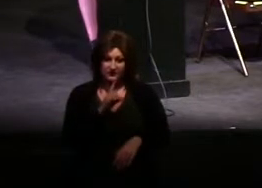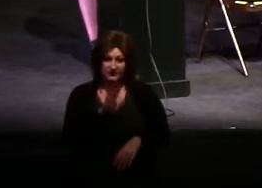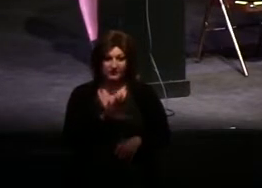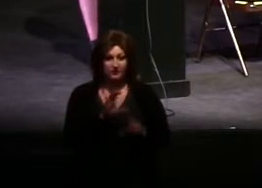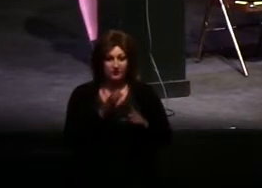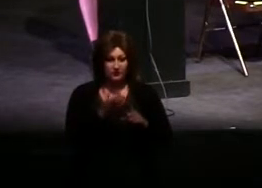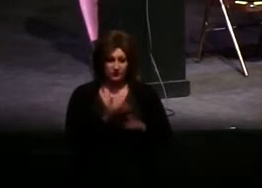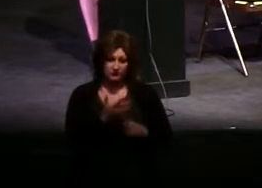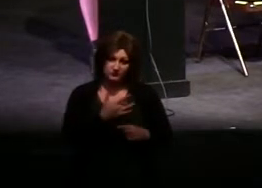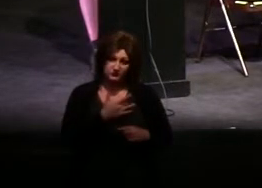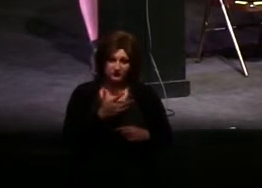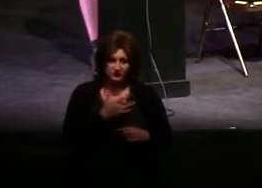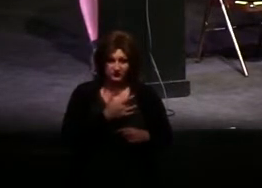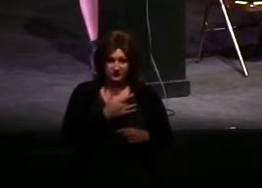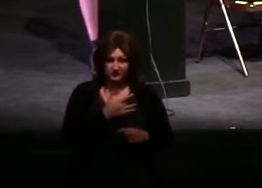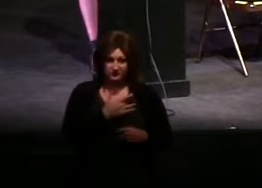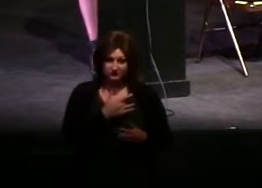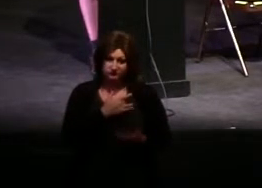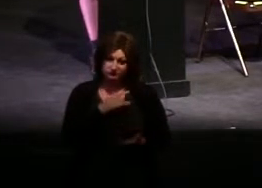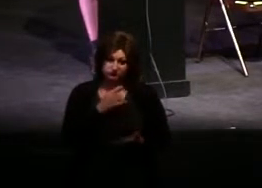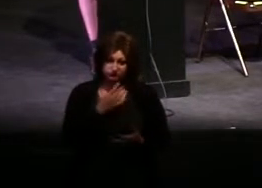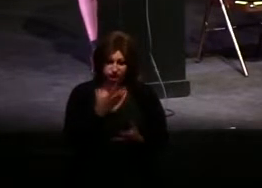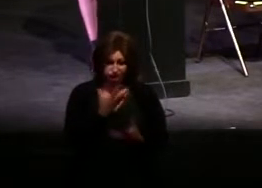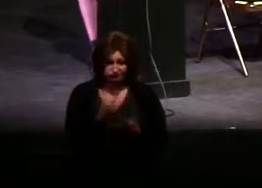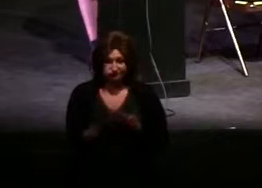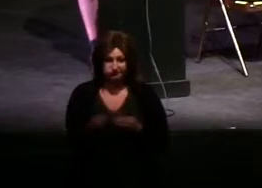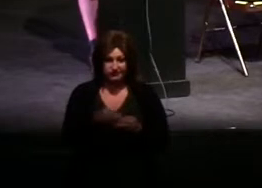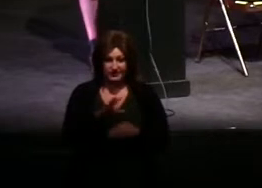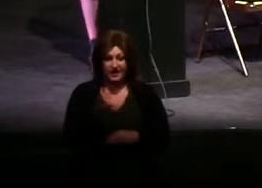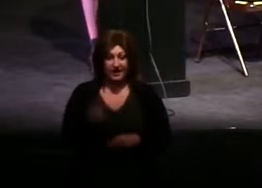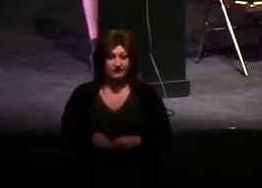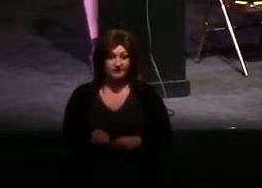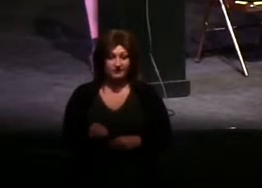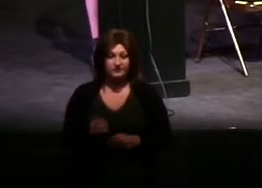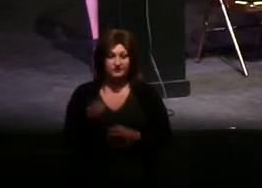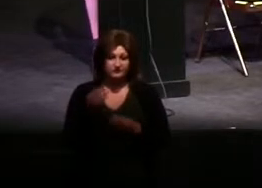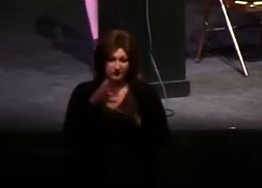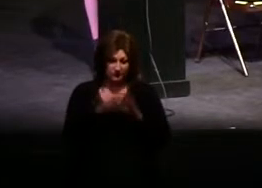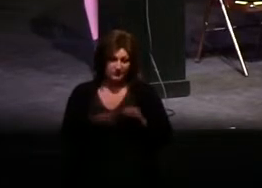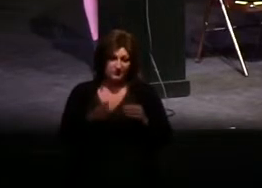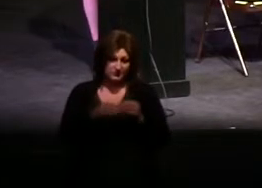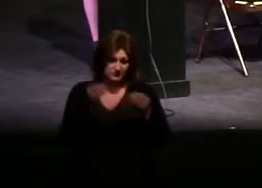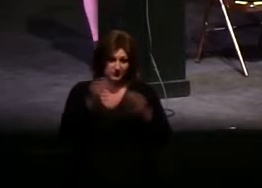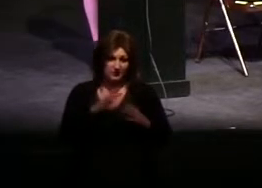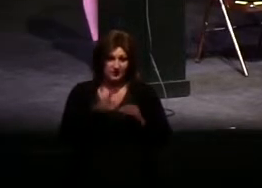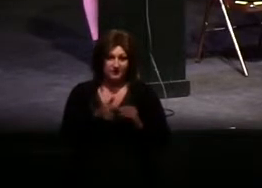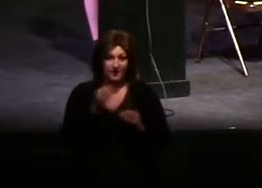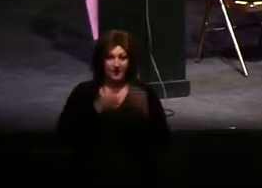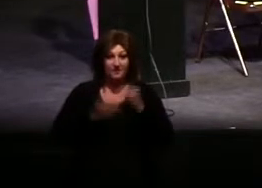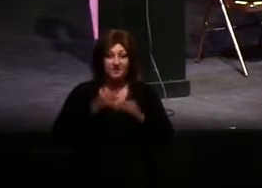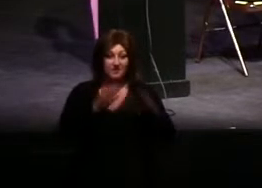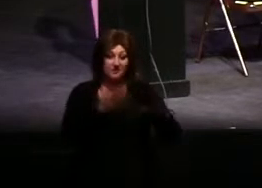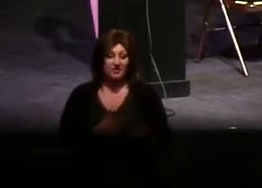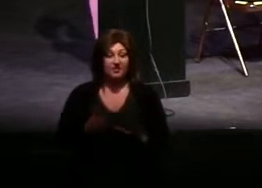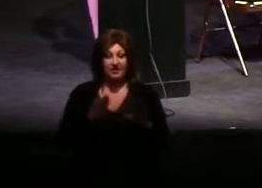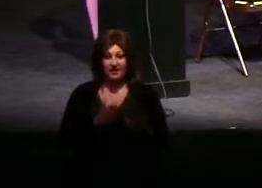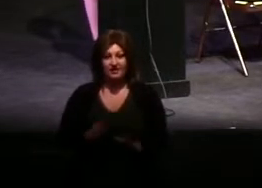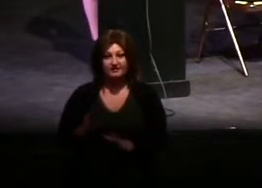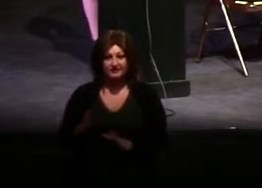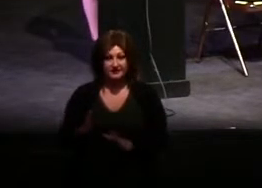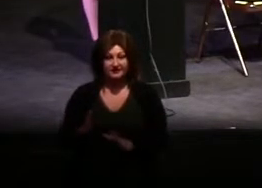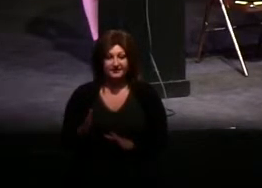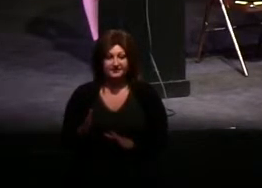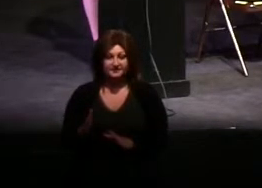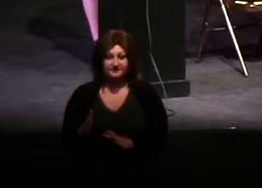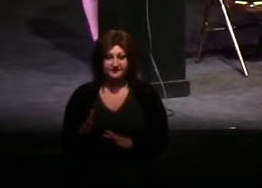their cultural roots in Africa. So he also told me a story about a meal that he planned,